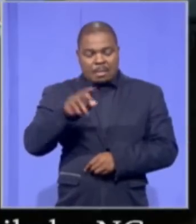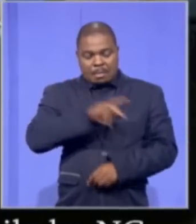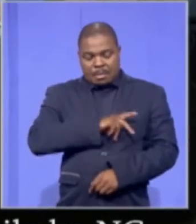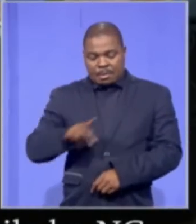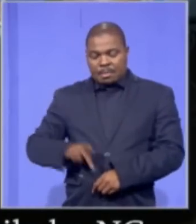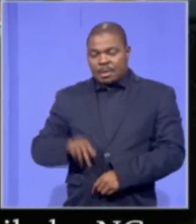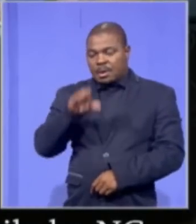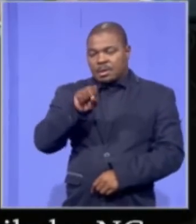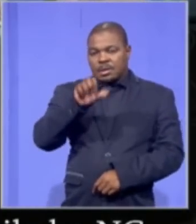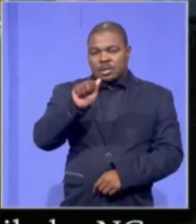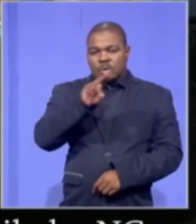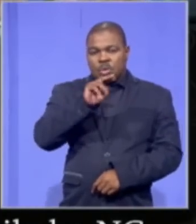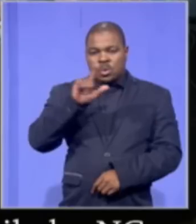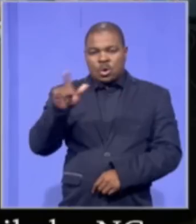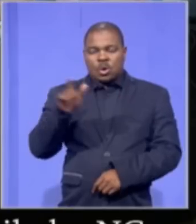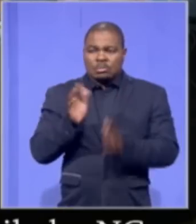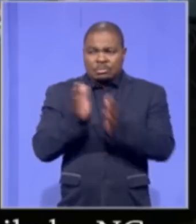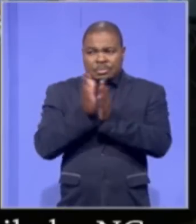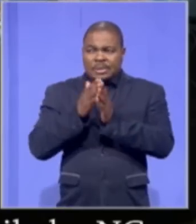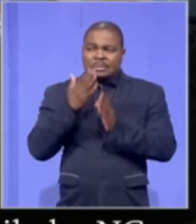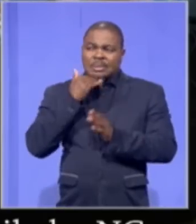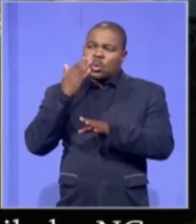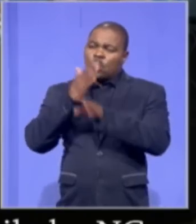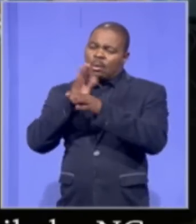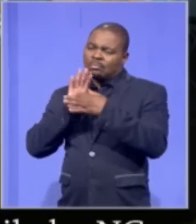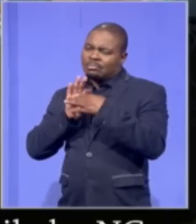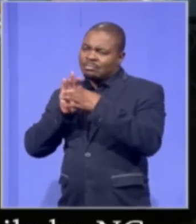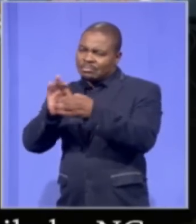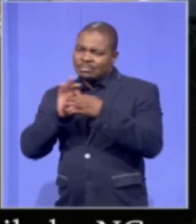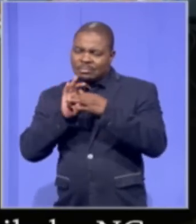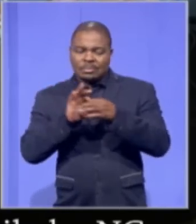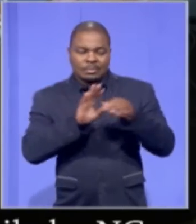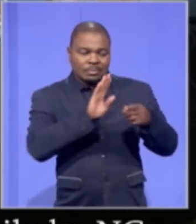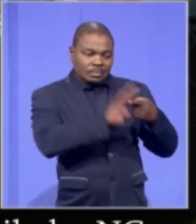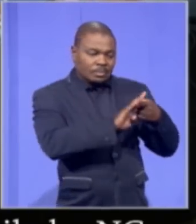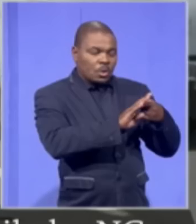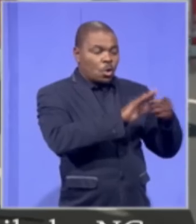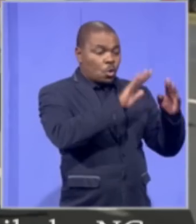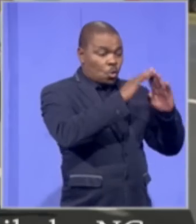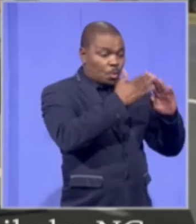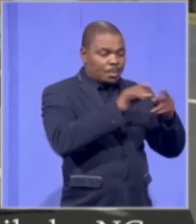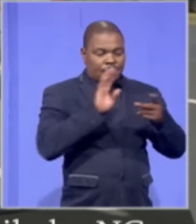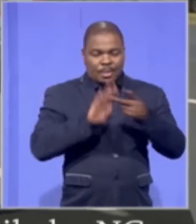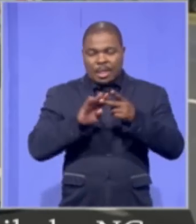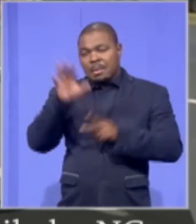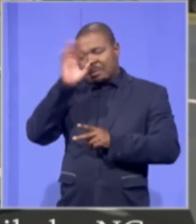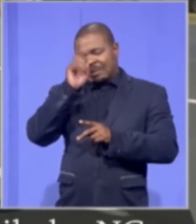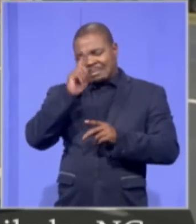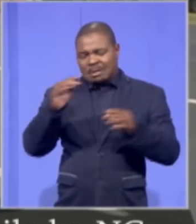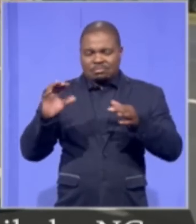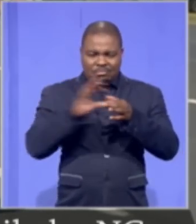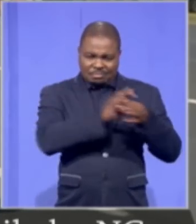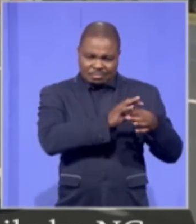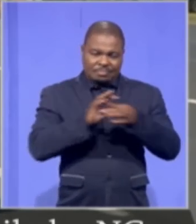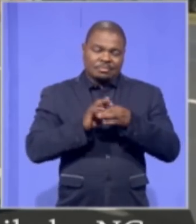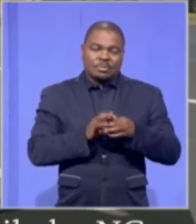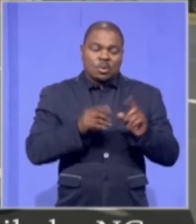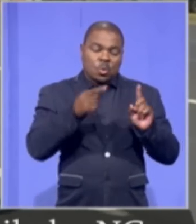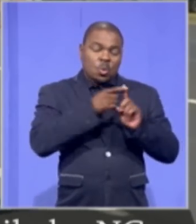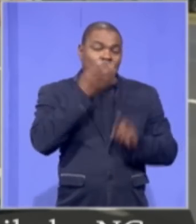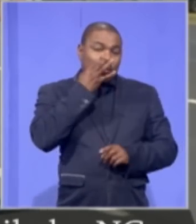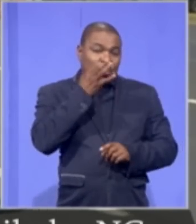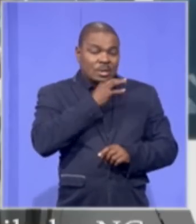Sol o entse boipiletso ba tshebedisano mmoho ya baahi le sepolesa. o re ho pepeneneng hore